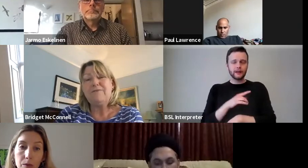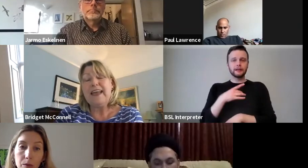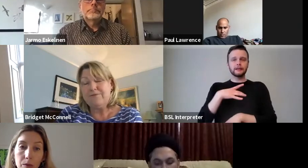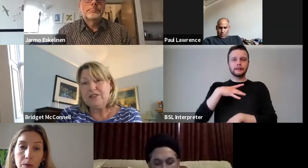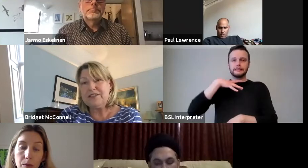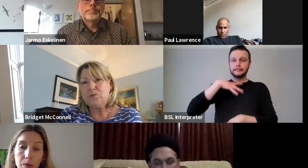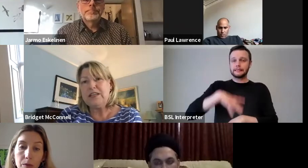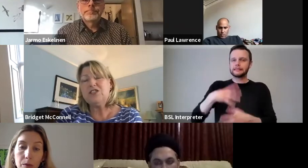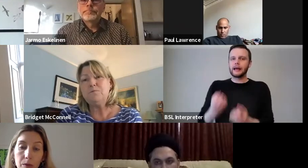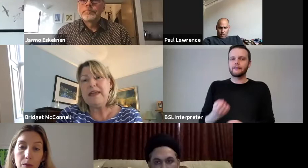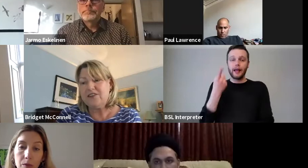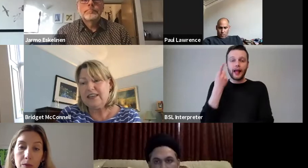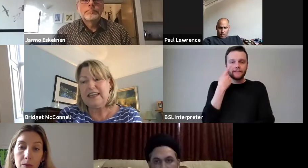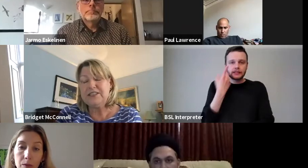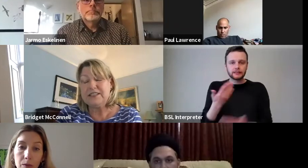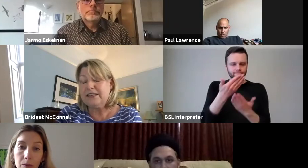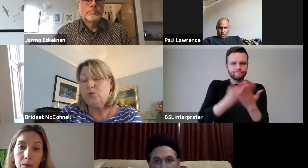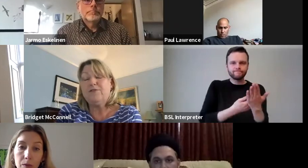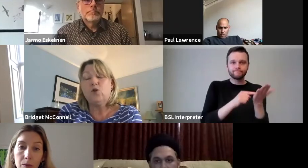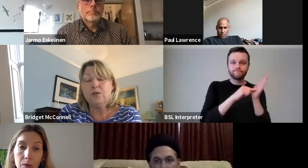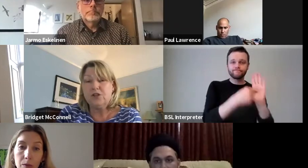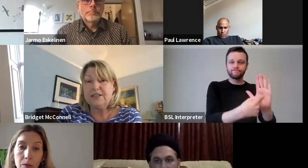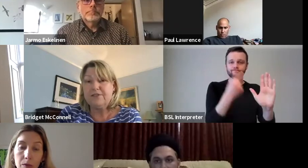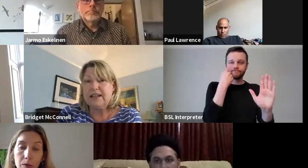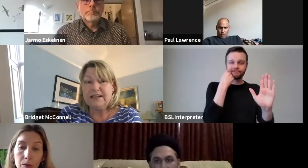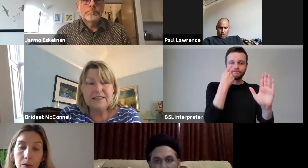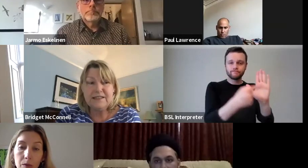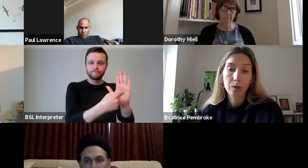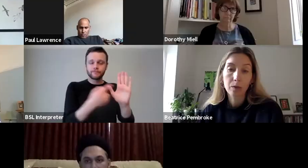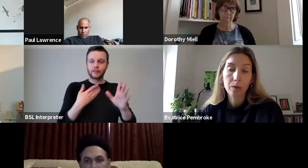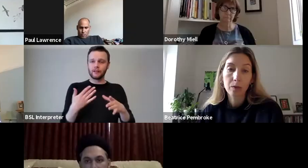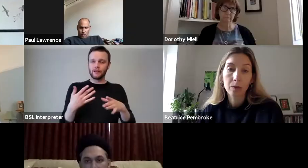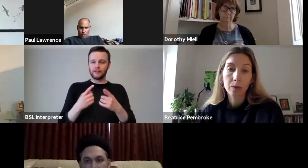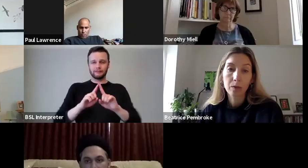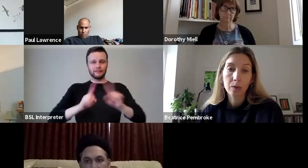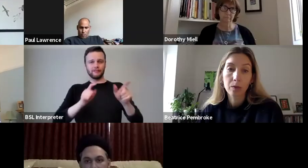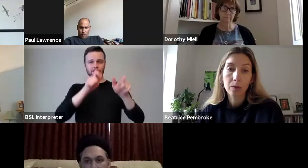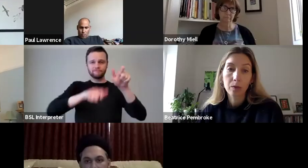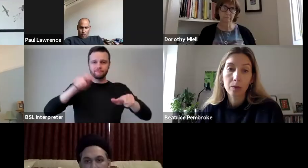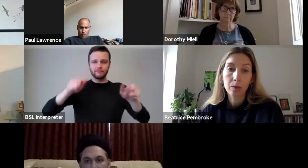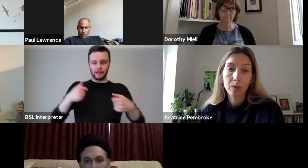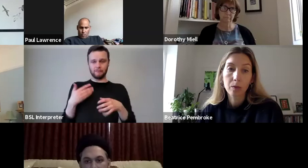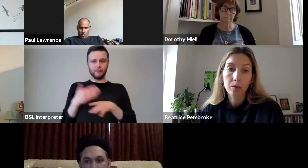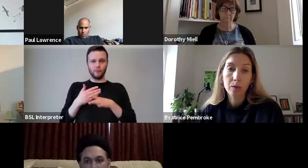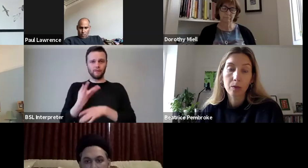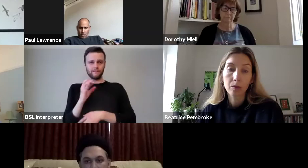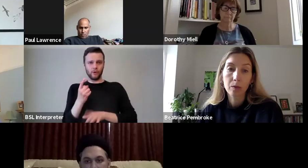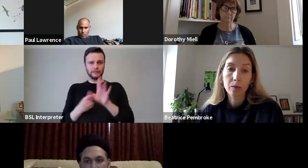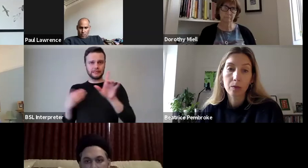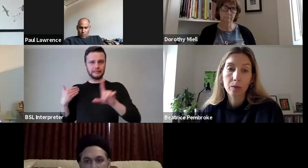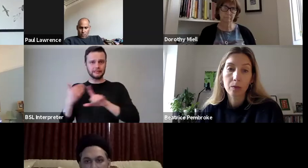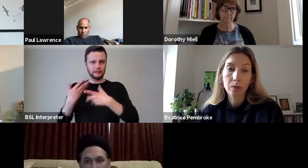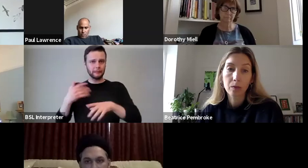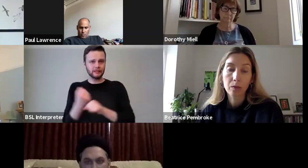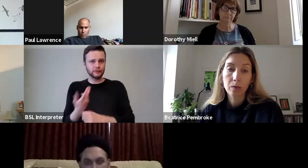have evidence, we need to make the case. And I know we've all in our different guises here, I've been in this sector for 40 years, been doing that for a long